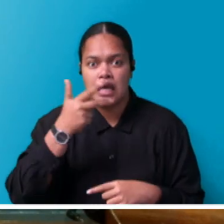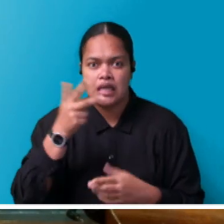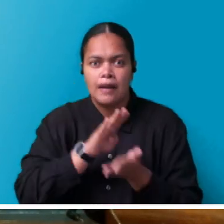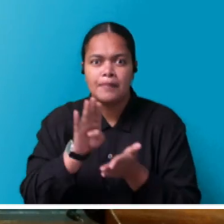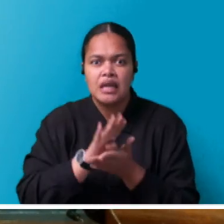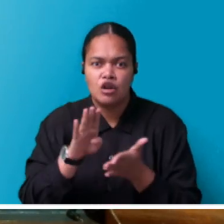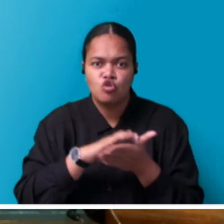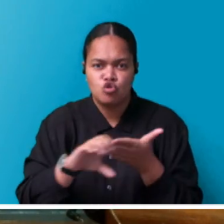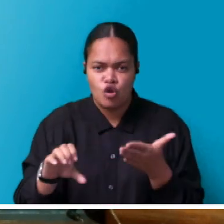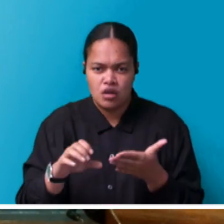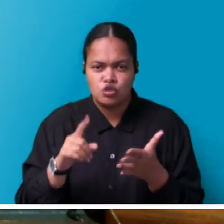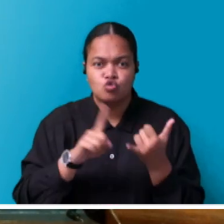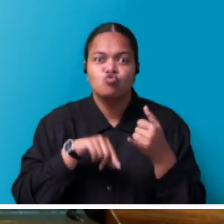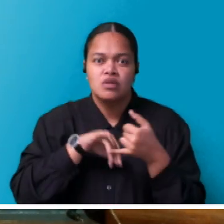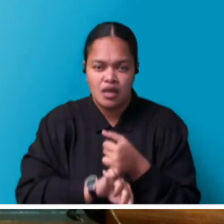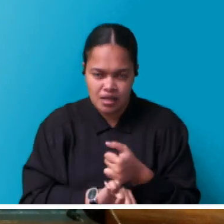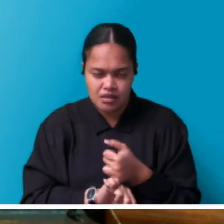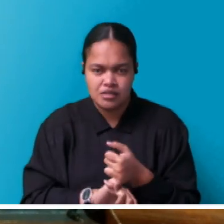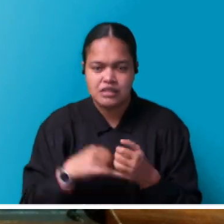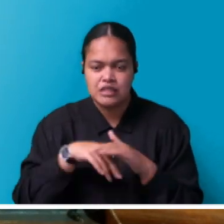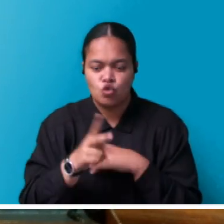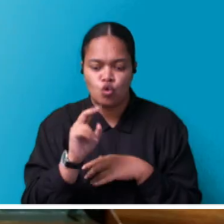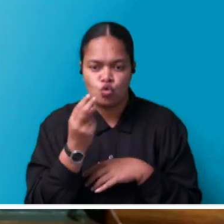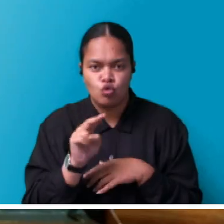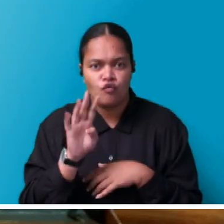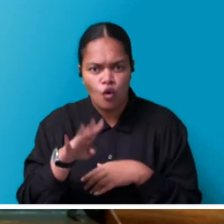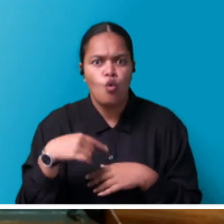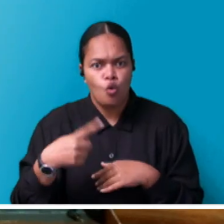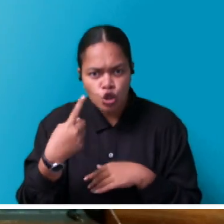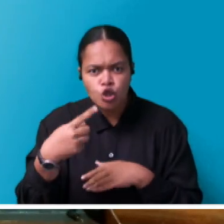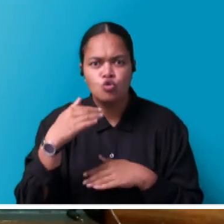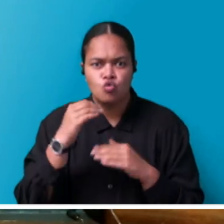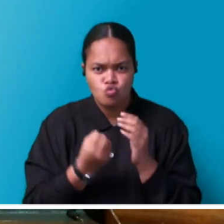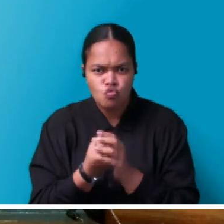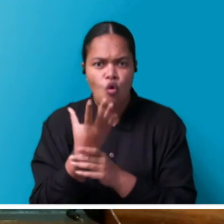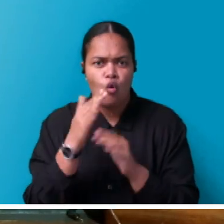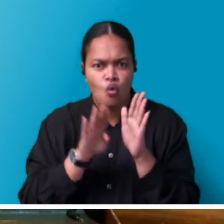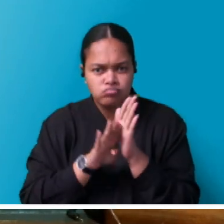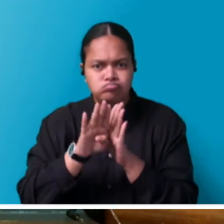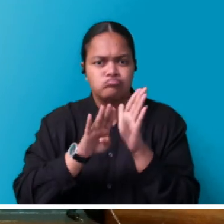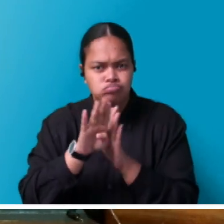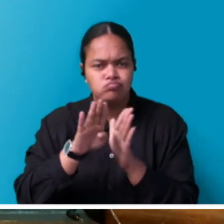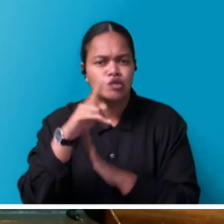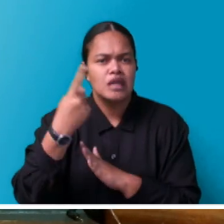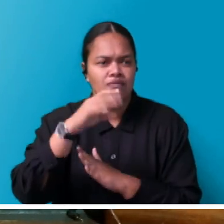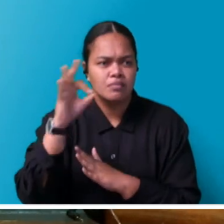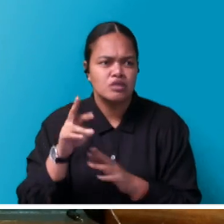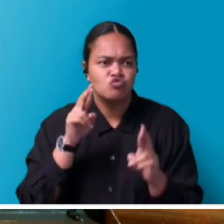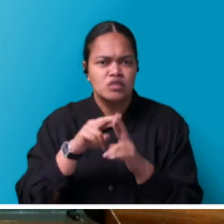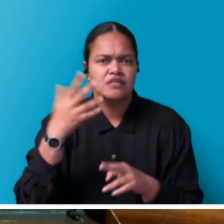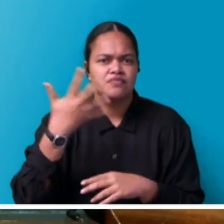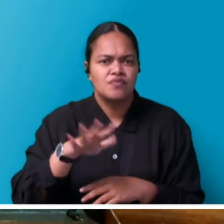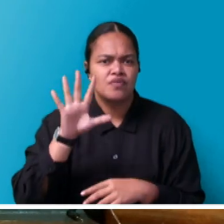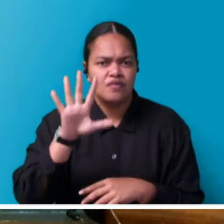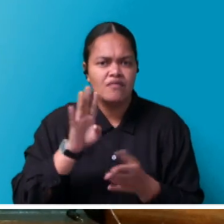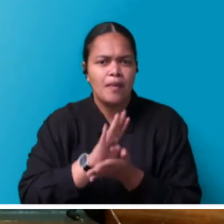2024 and keep growing at a compound annual growth rate of 11%, reaching $55 billion in the